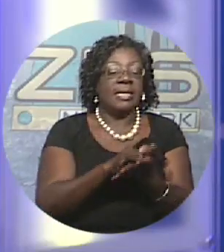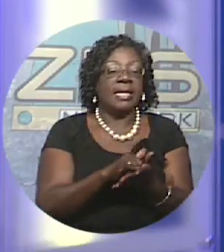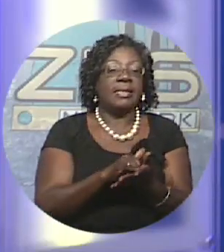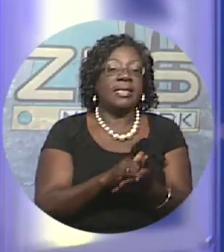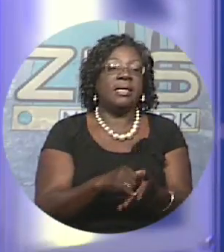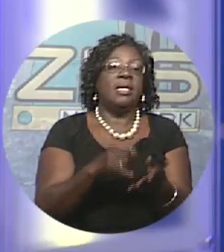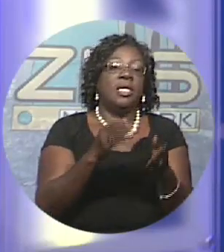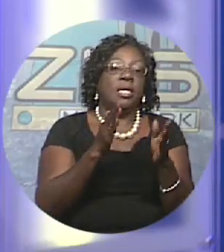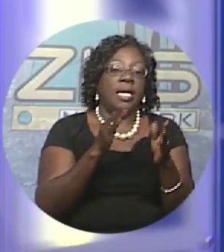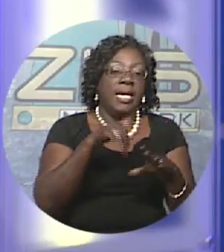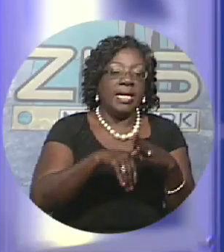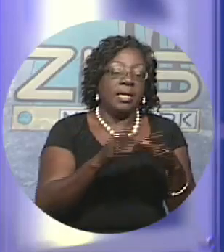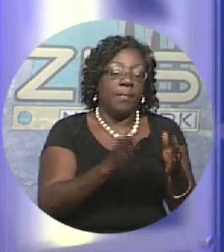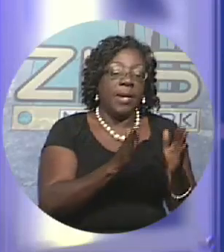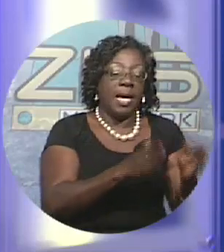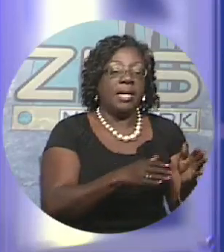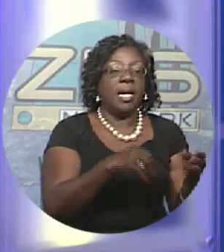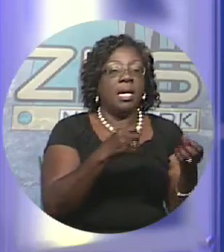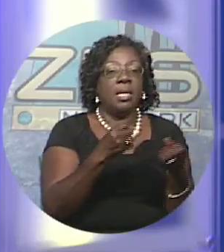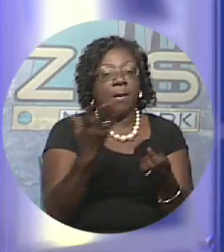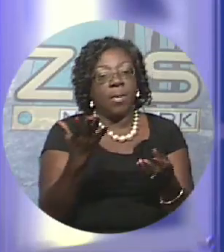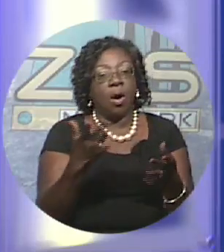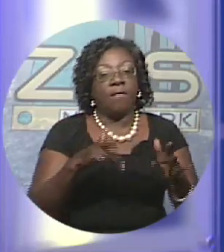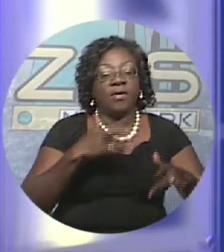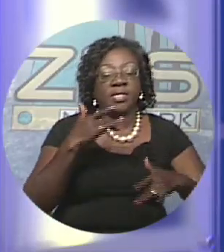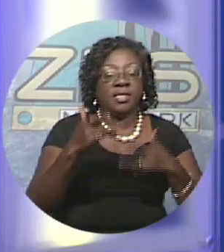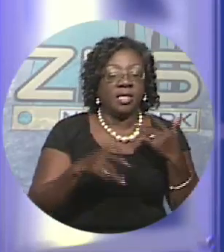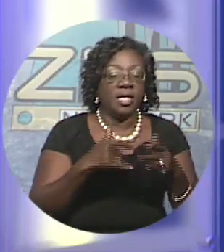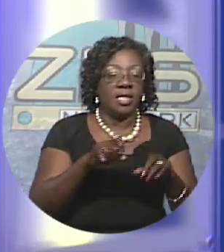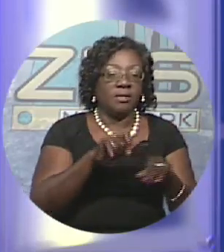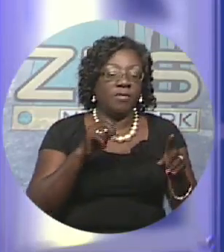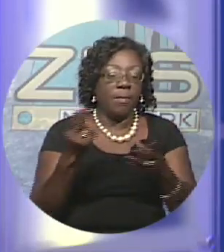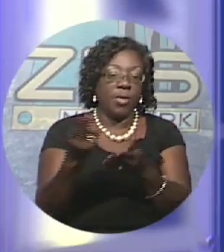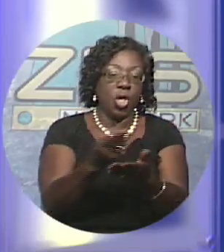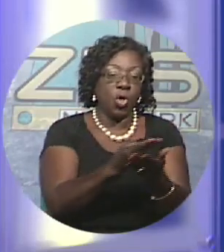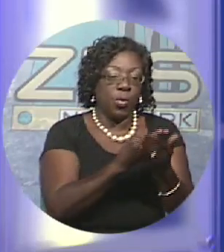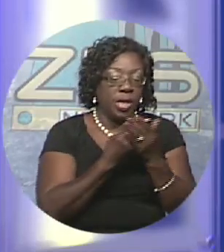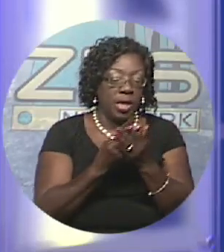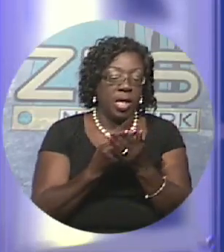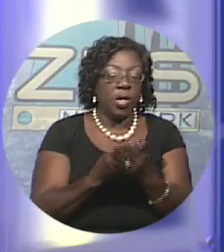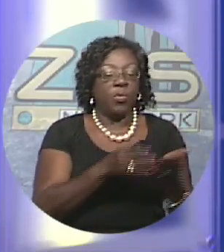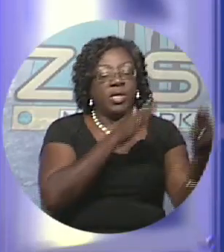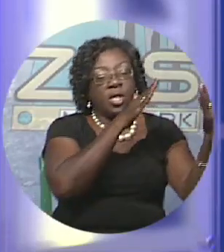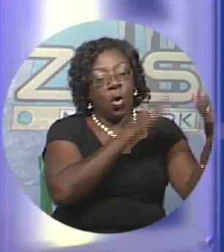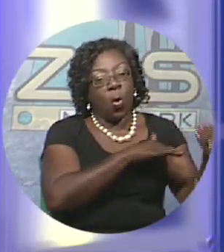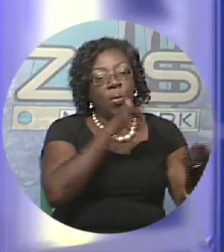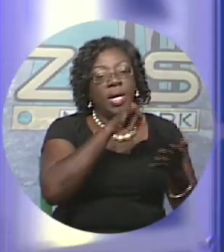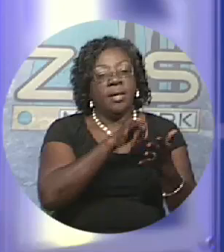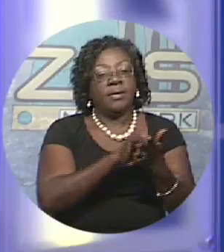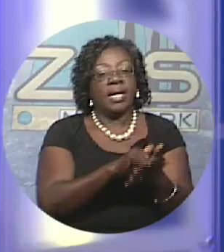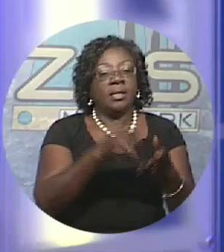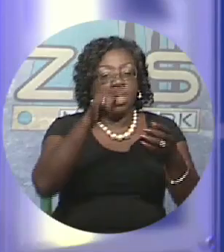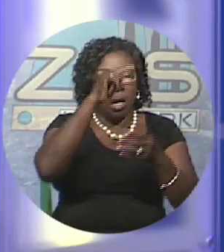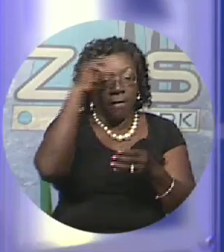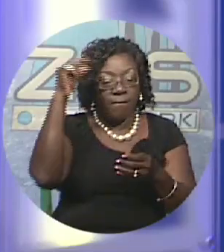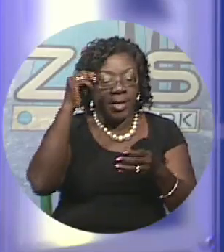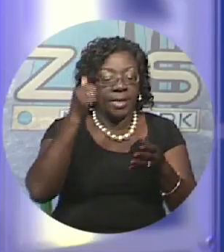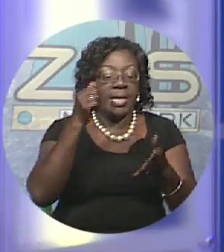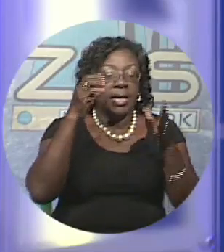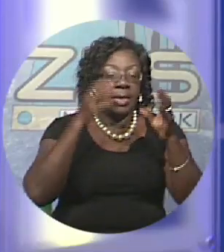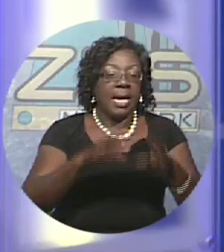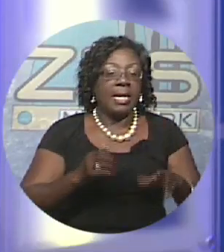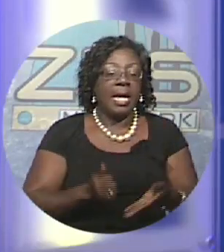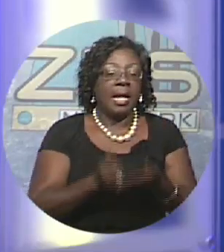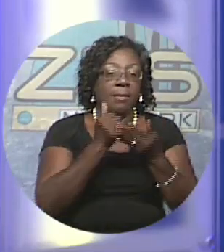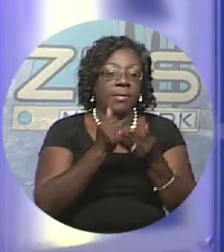issues prepared by the TUC and its concerns, which the union hopes the government can address. Mr. Ferguson says he also hopes to regain